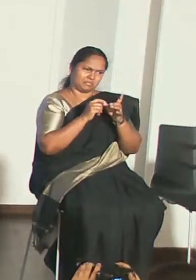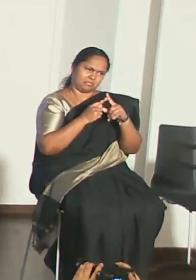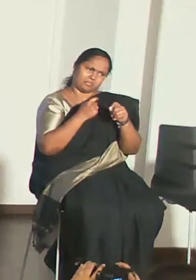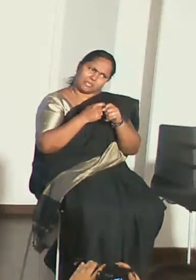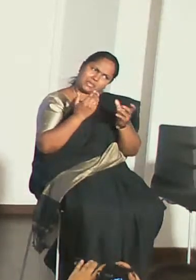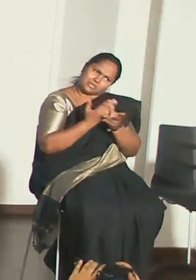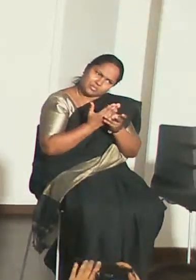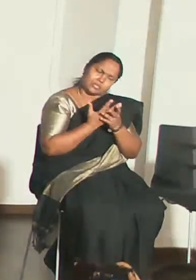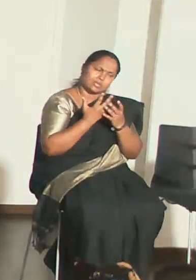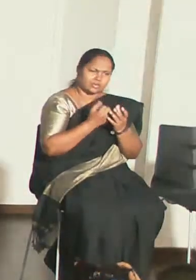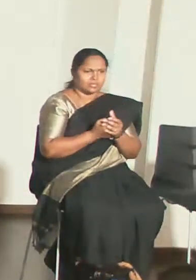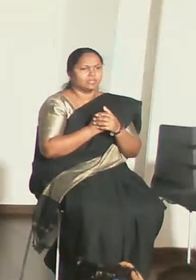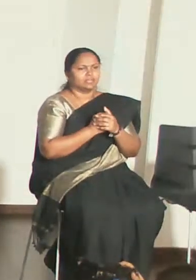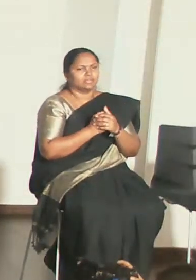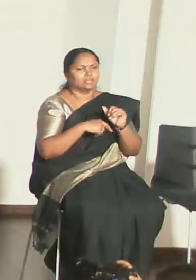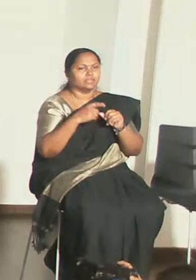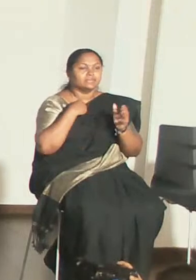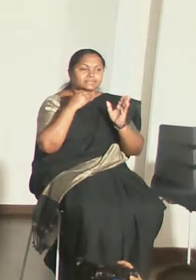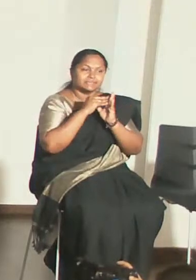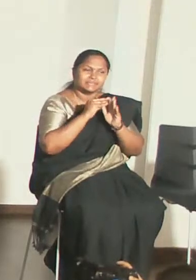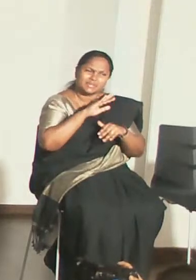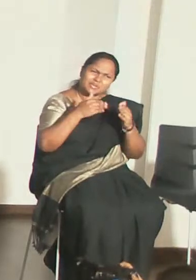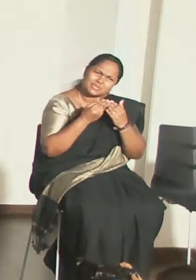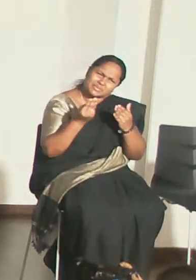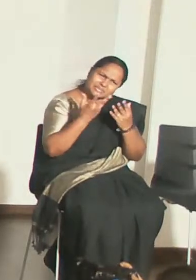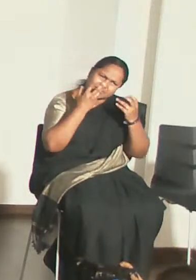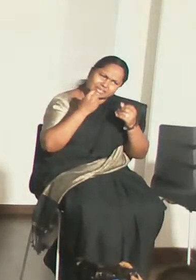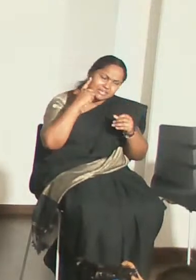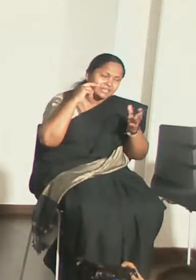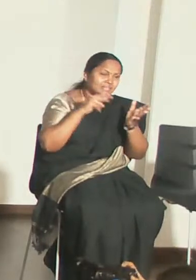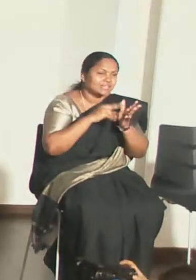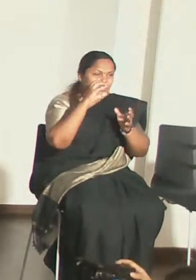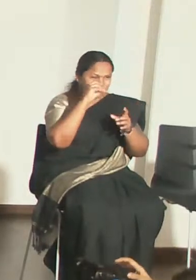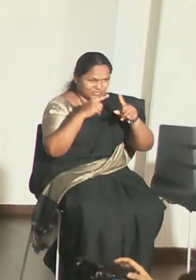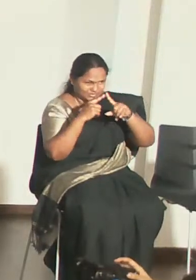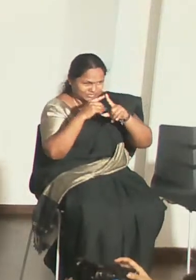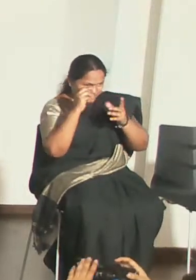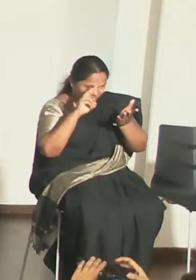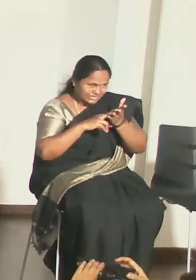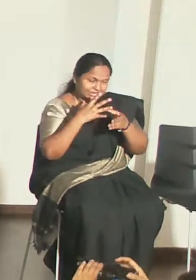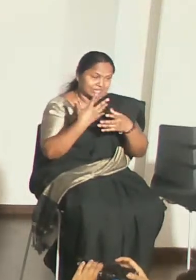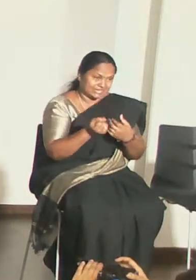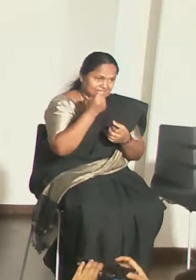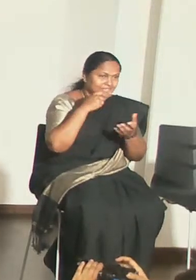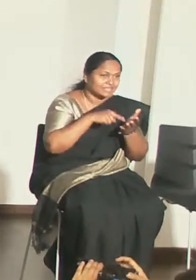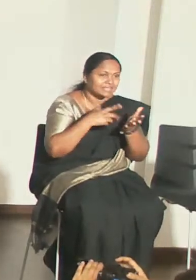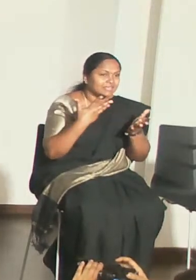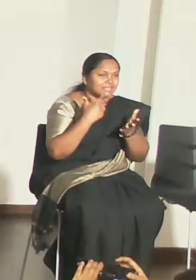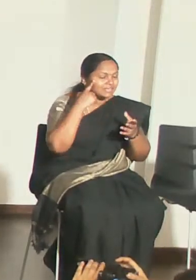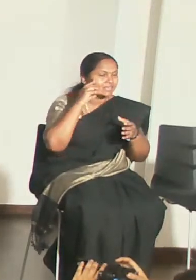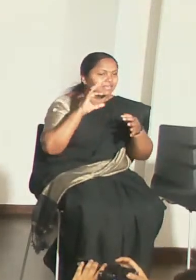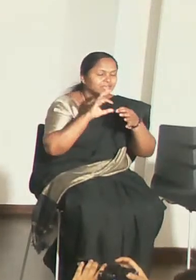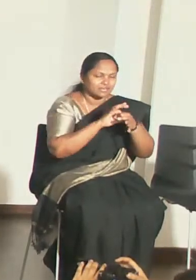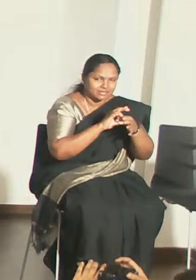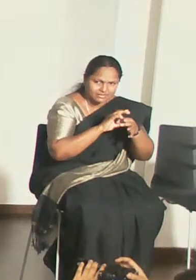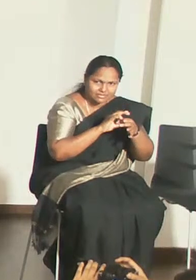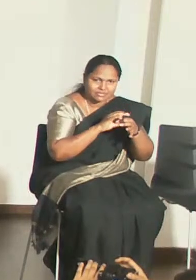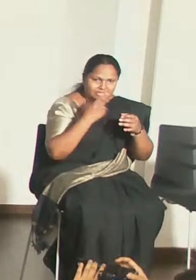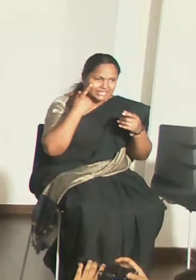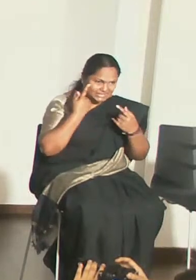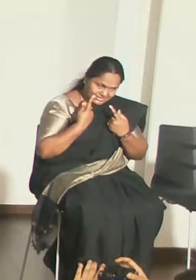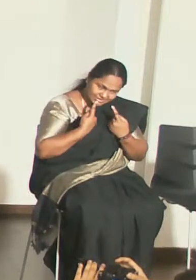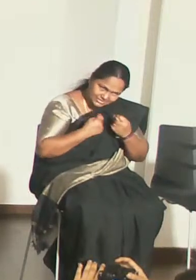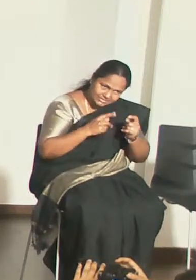But we're in between. We're almost always caught in between. Either we're trying to catch up or we're way ahead. And then we're trying